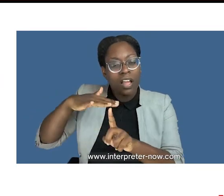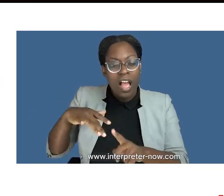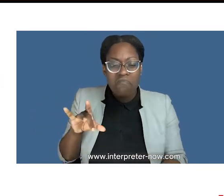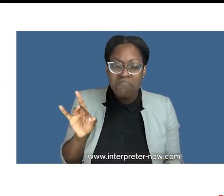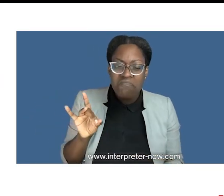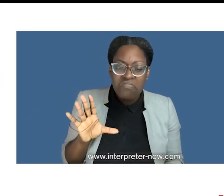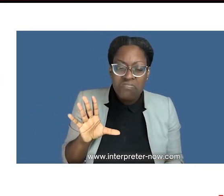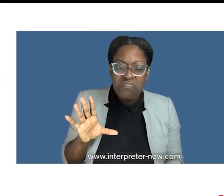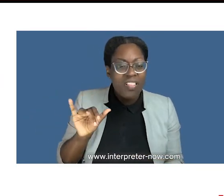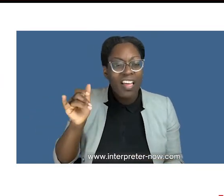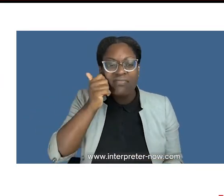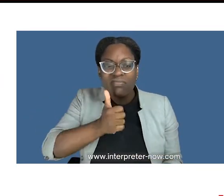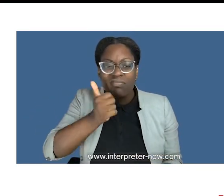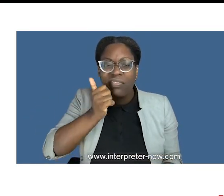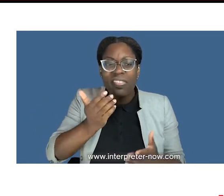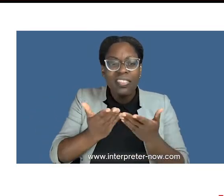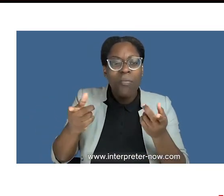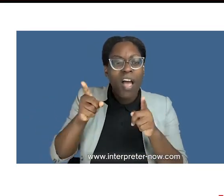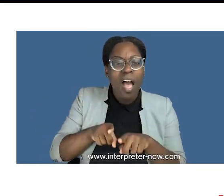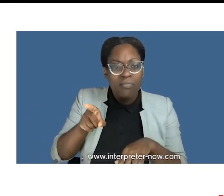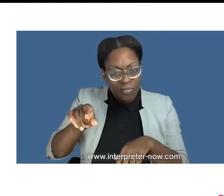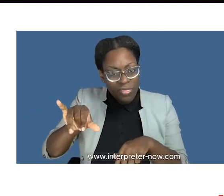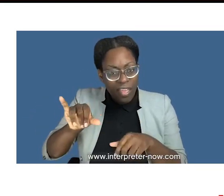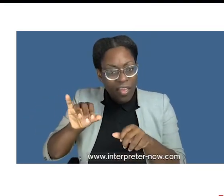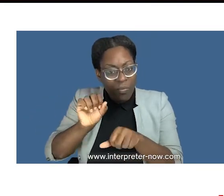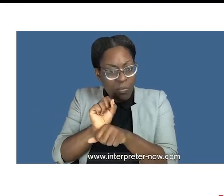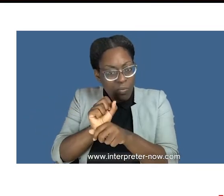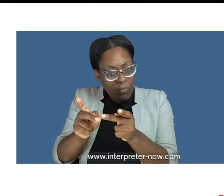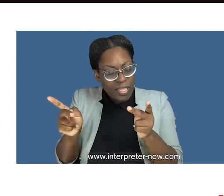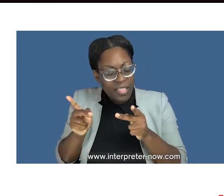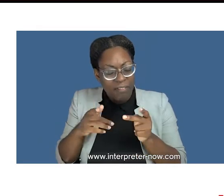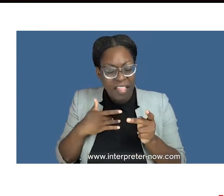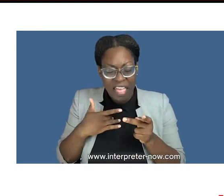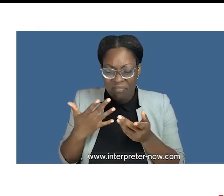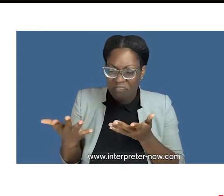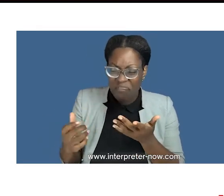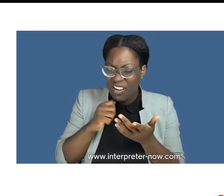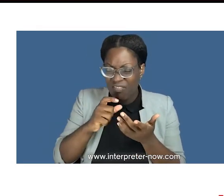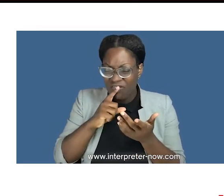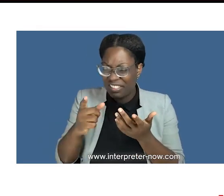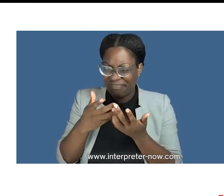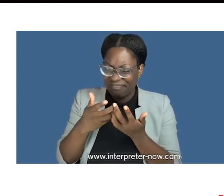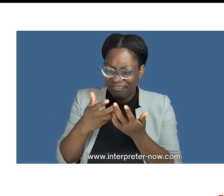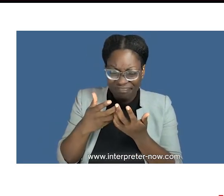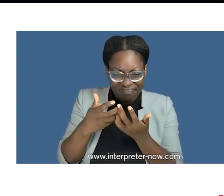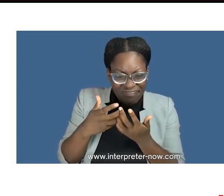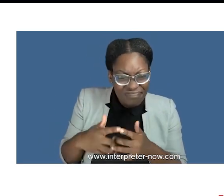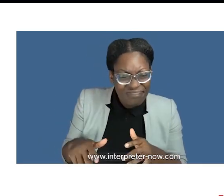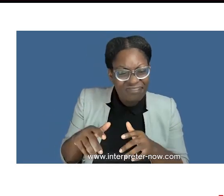daily that impacted me and impacted my ability to thrive, to lead, to be creative and